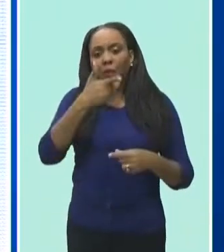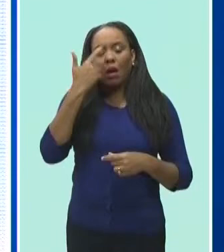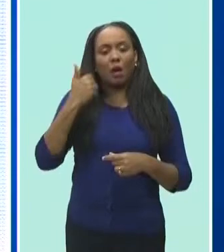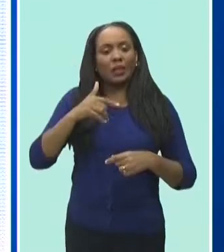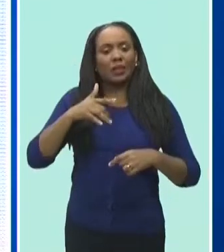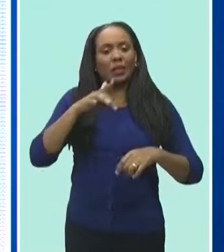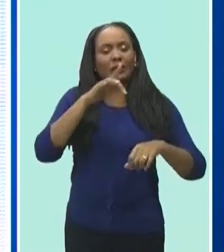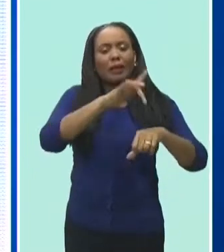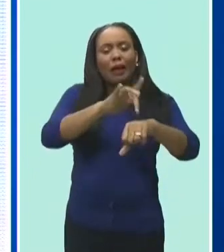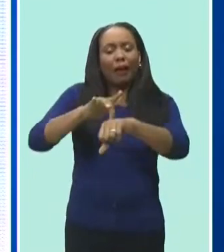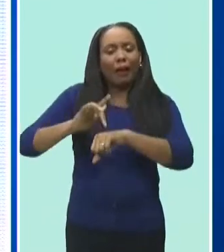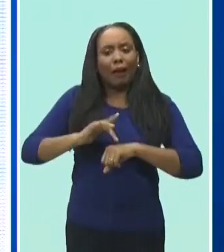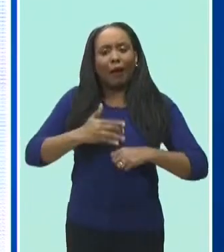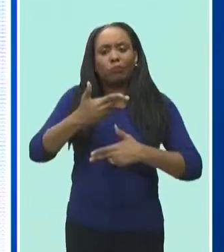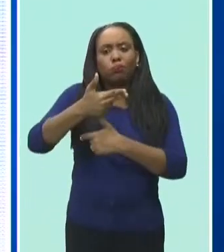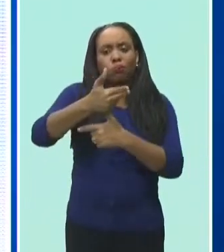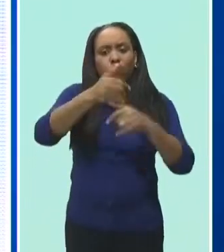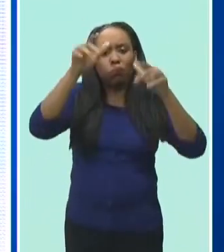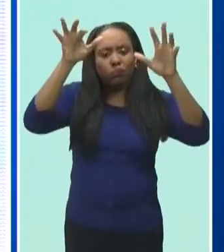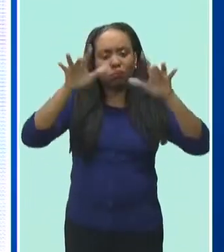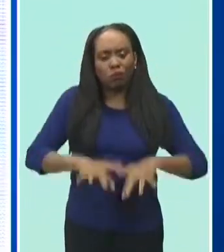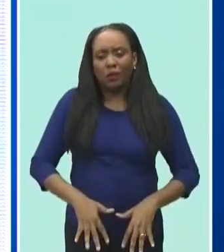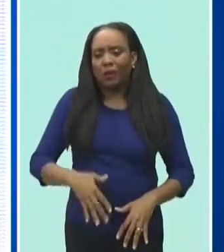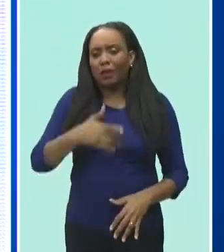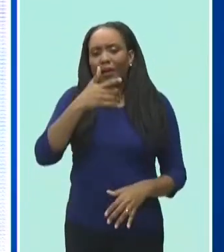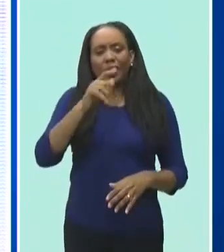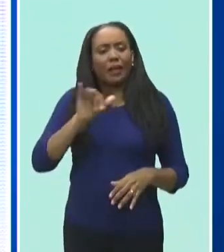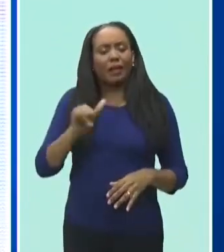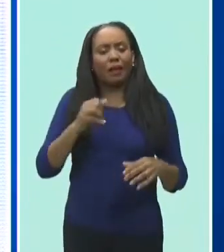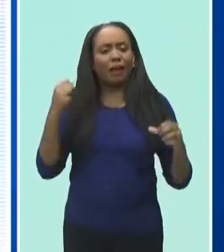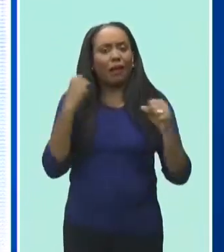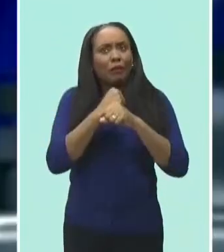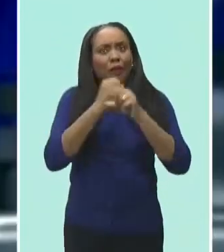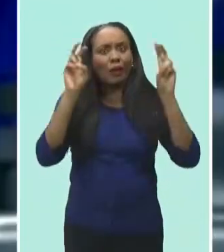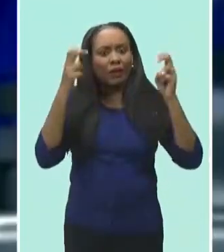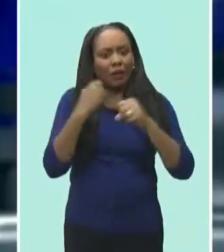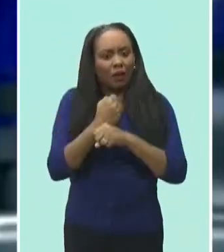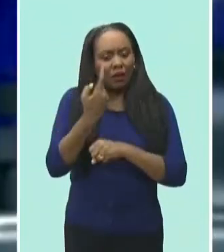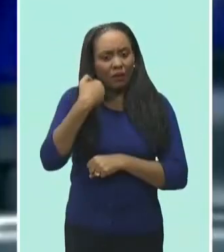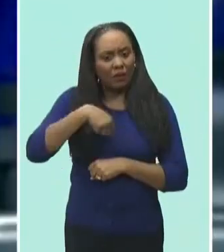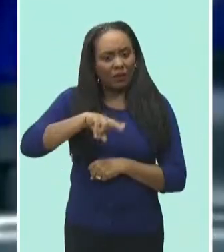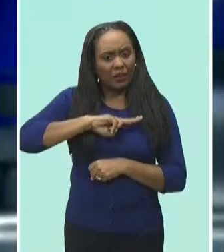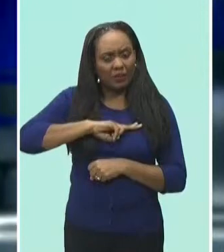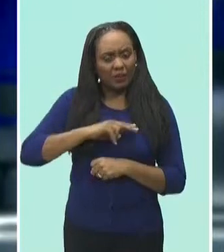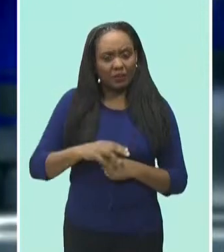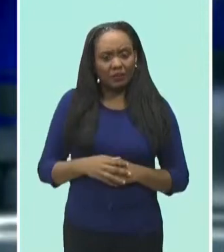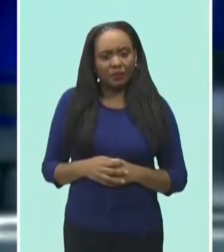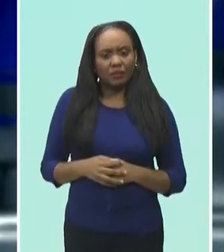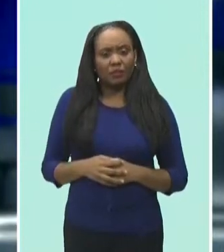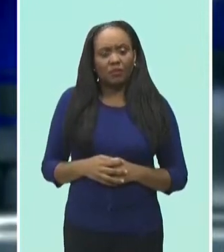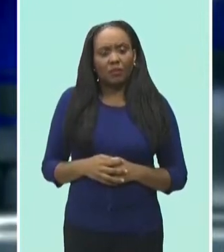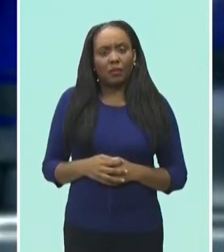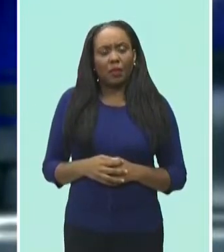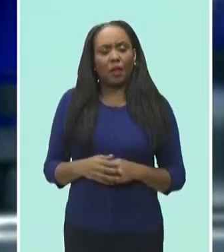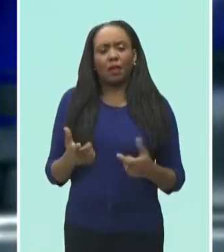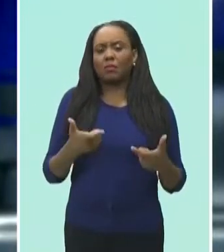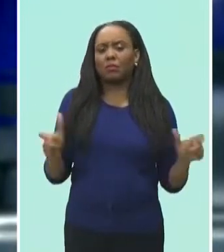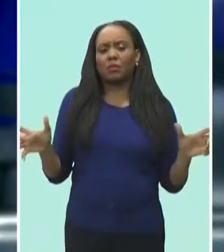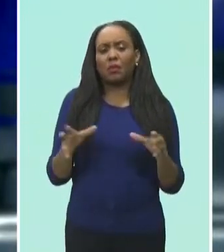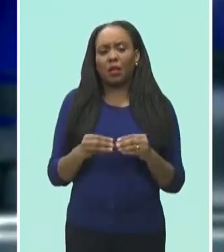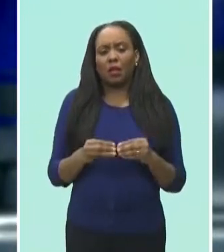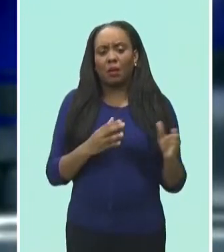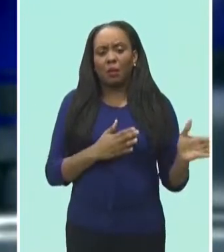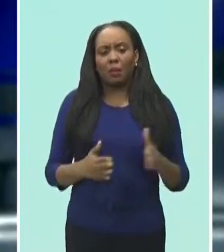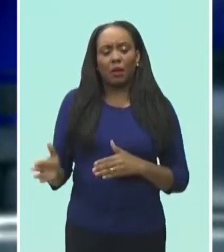rather than a fight that we are continuing to wage on a daily basis. Now, the conference was organized by the World Bank